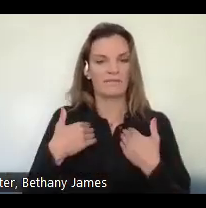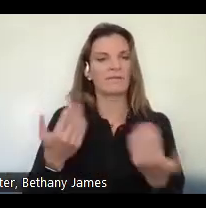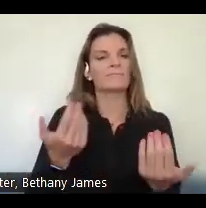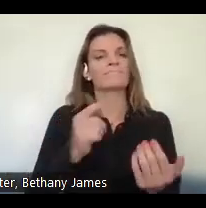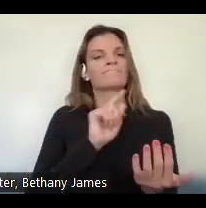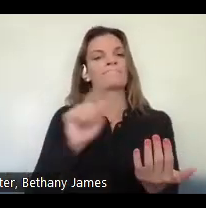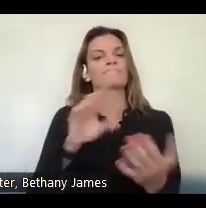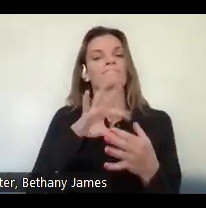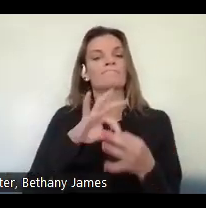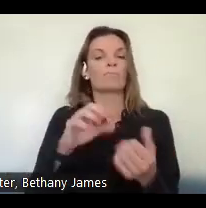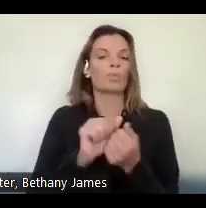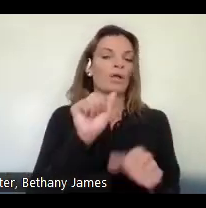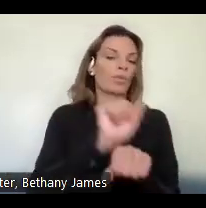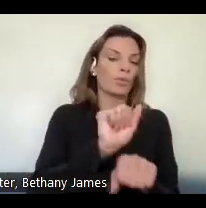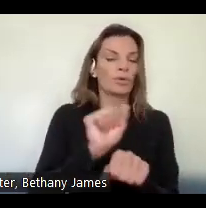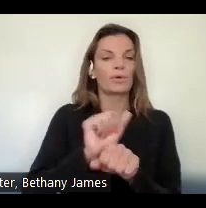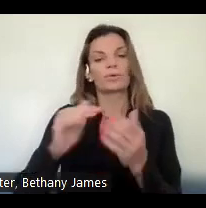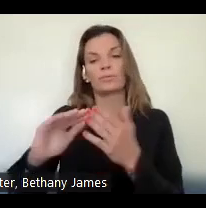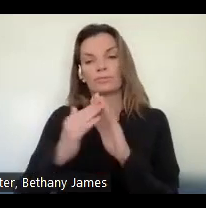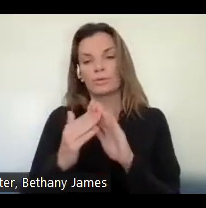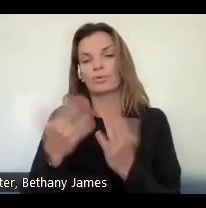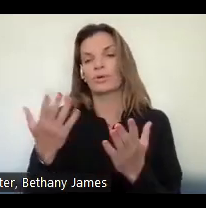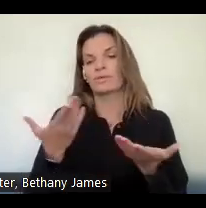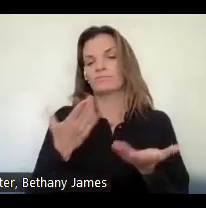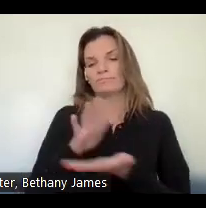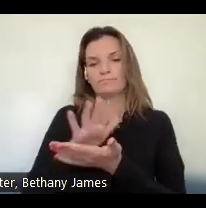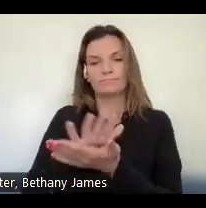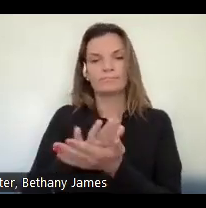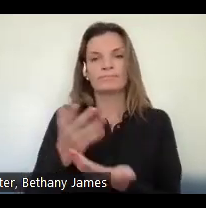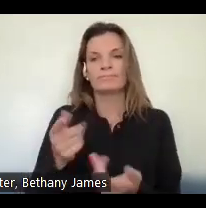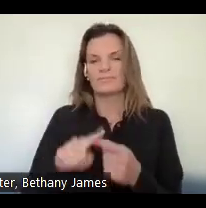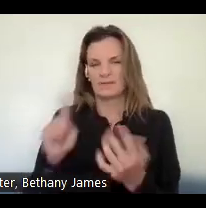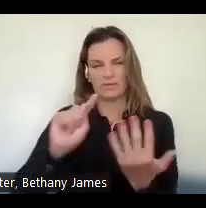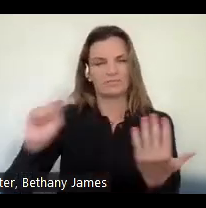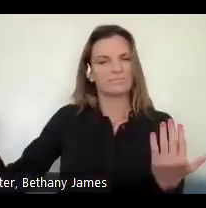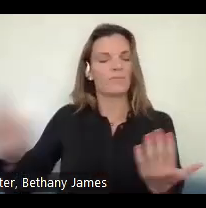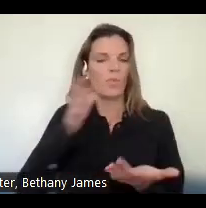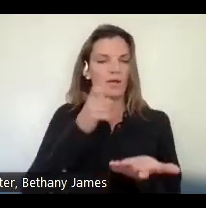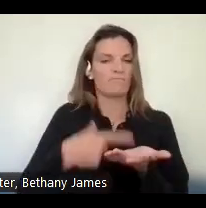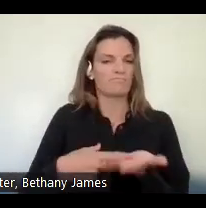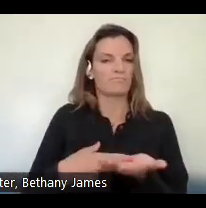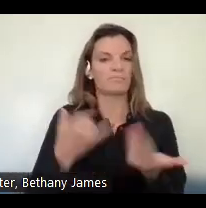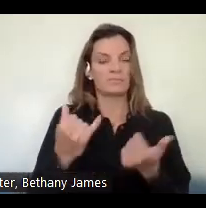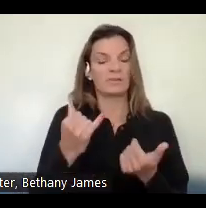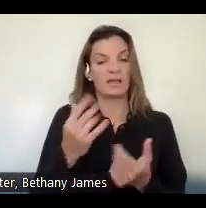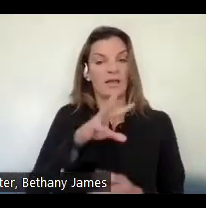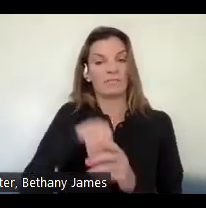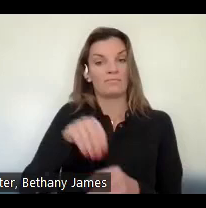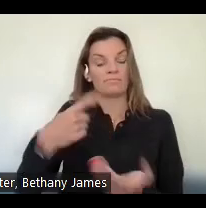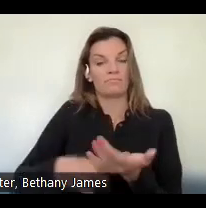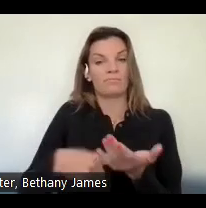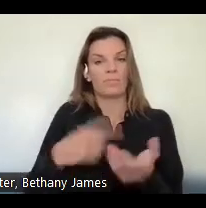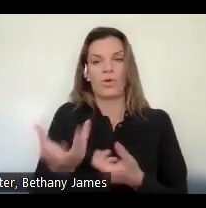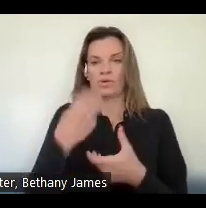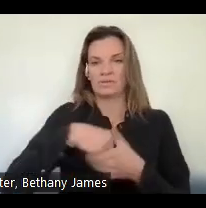vocational rehabilitation customers. Again, we're focusing on autism today, and we are so